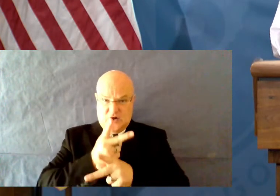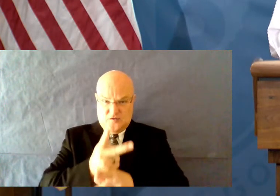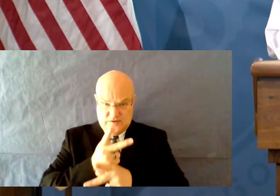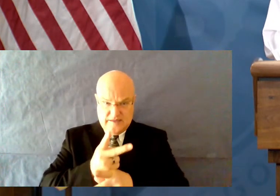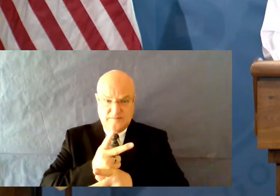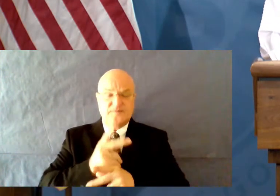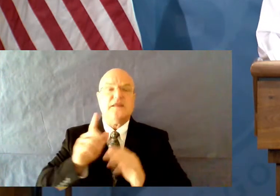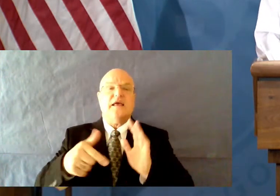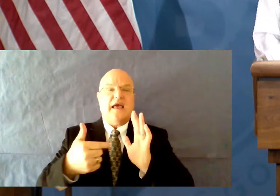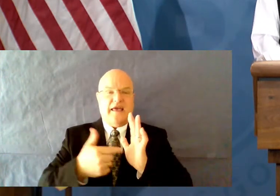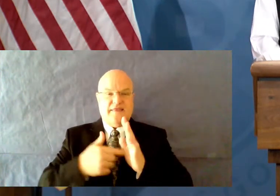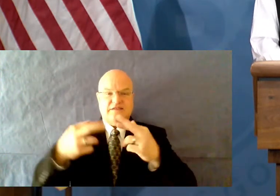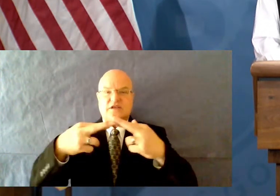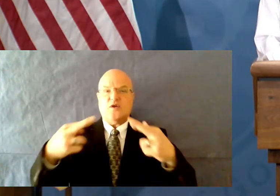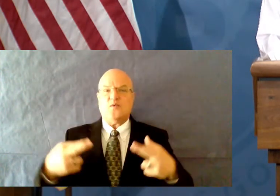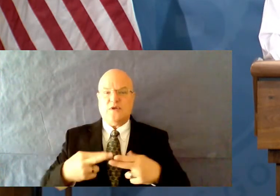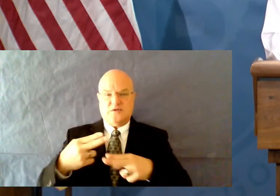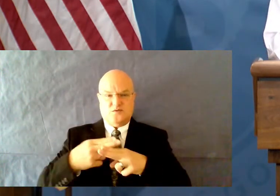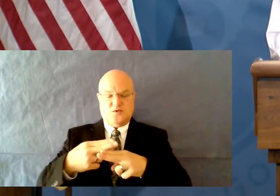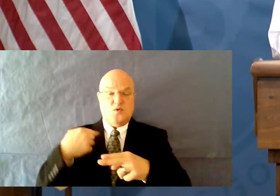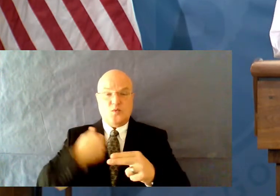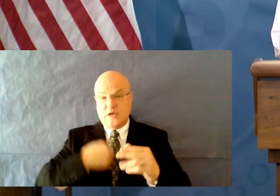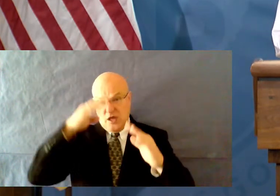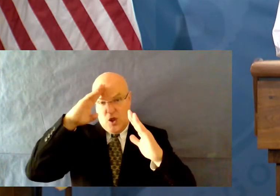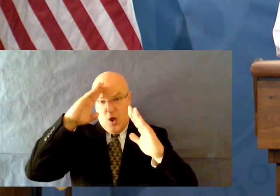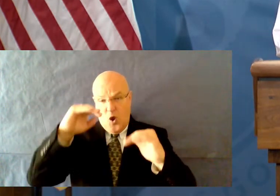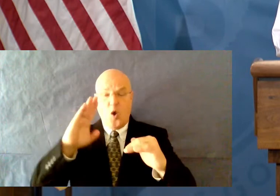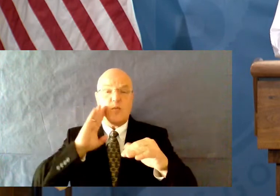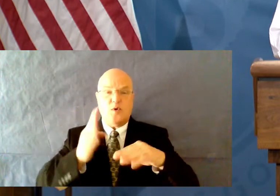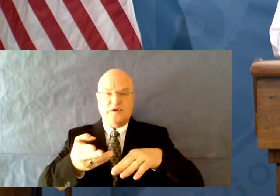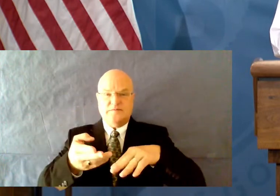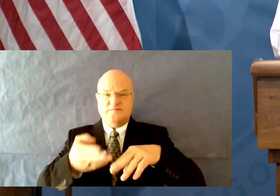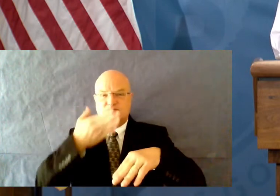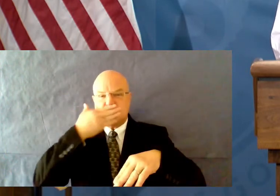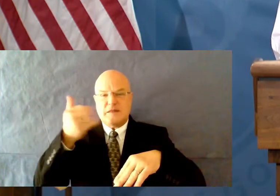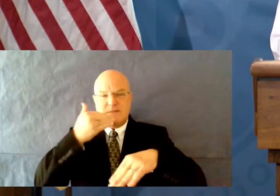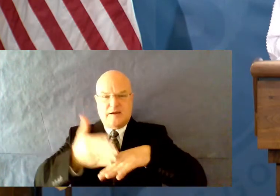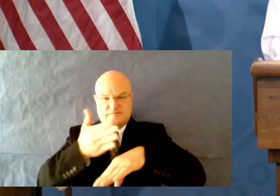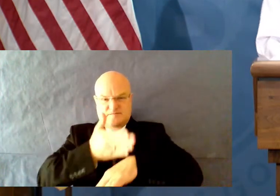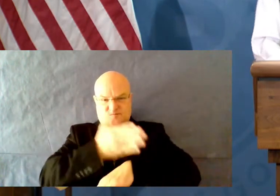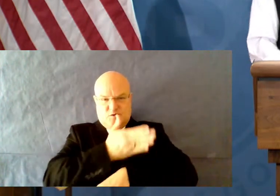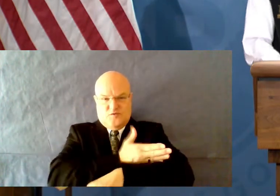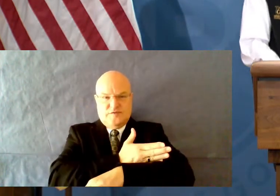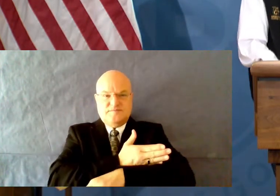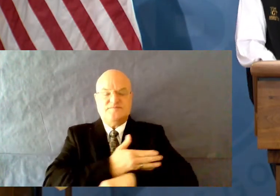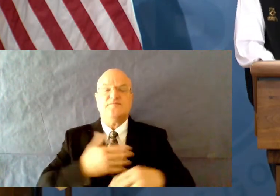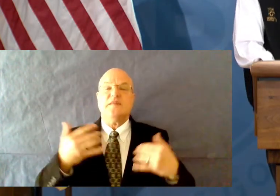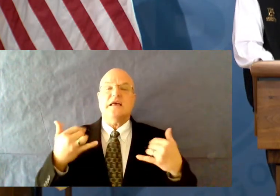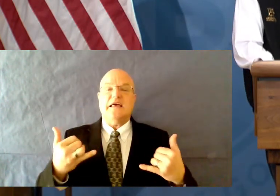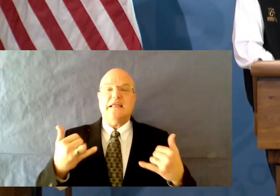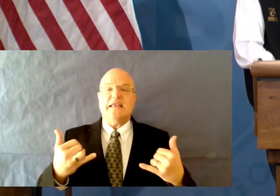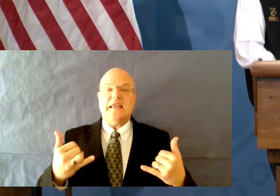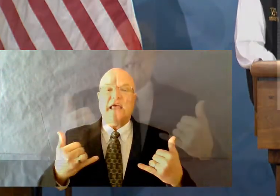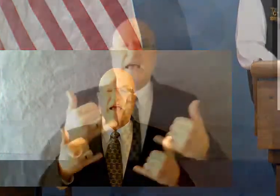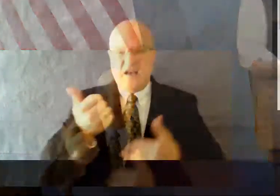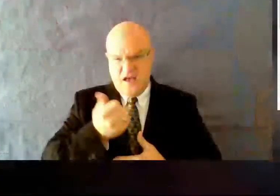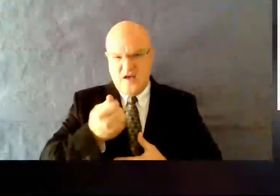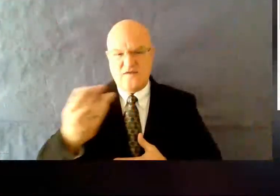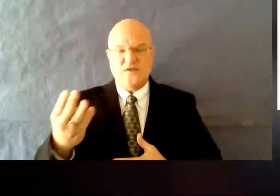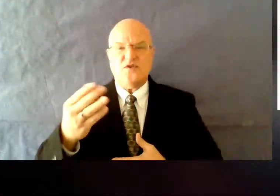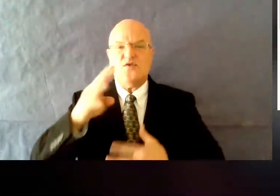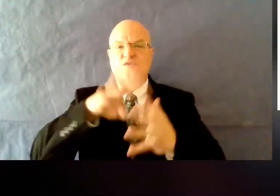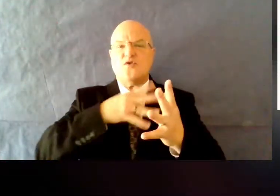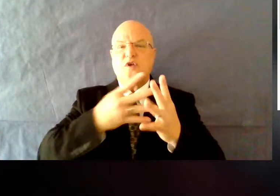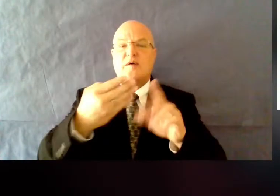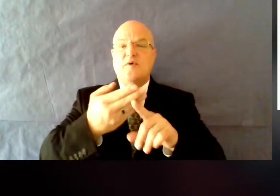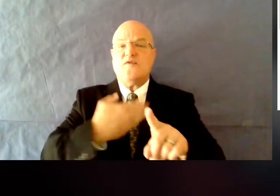this is a regional shortage that we hope will improve. With that, let's go to a couple of graphs before